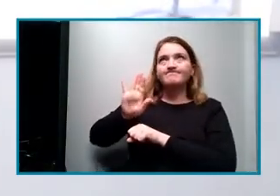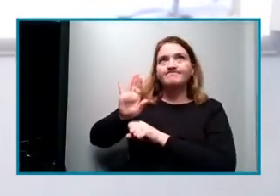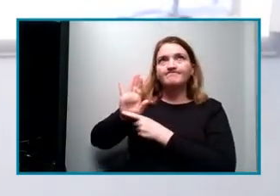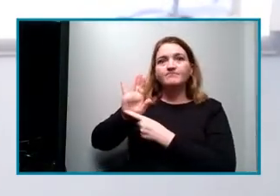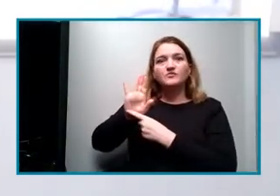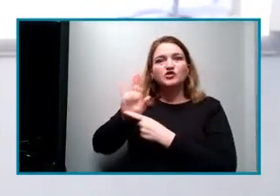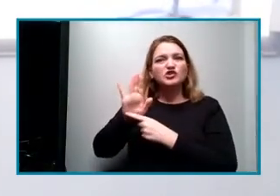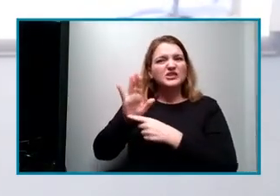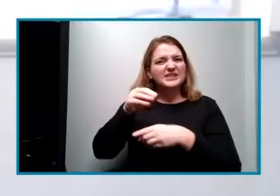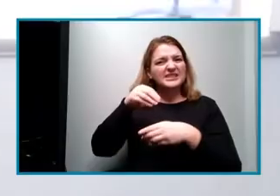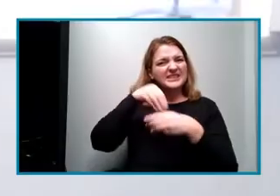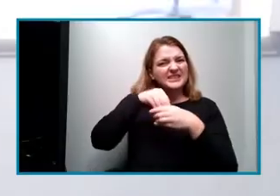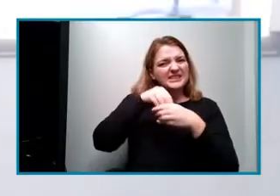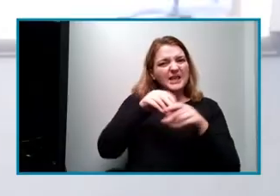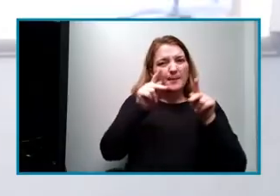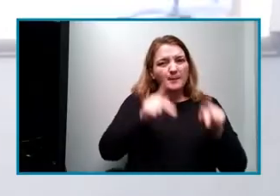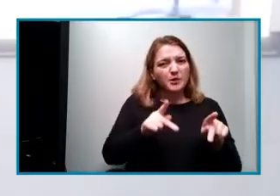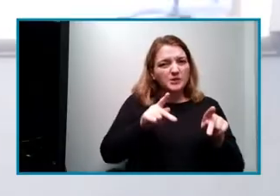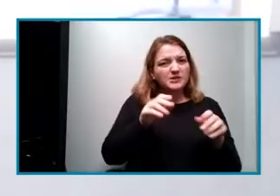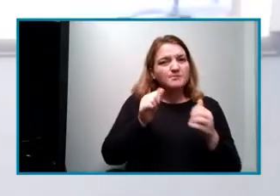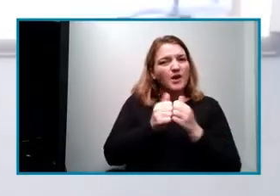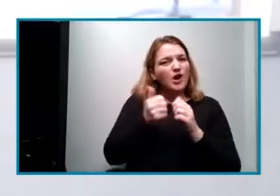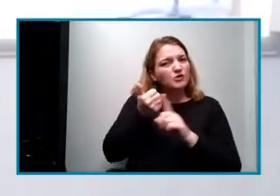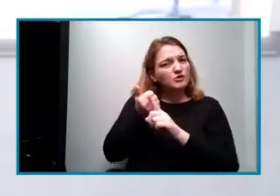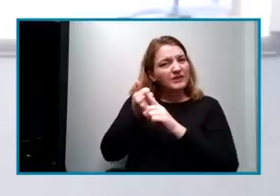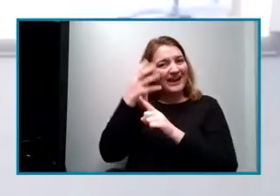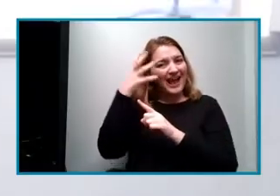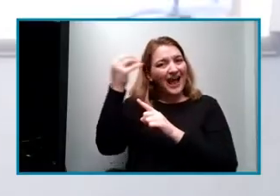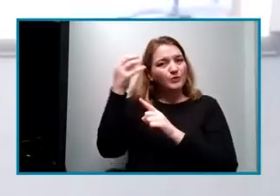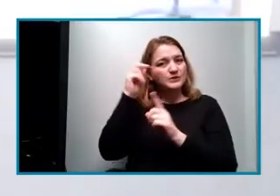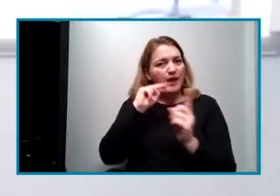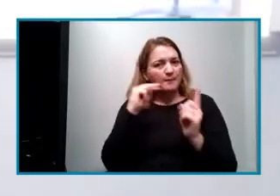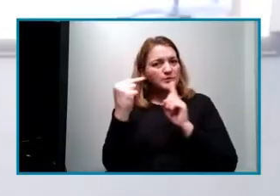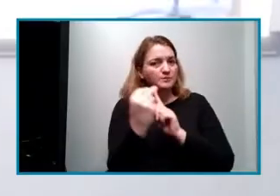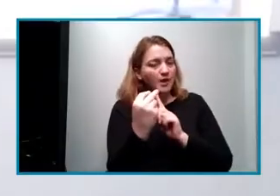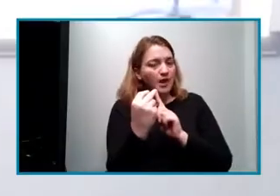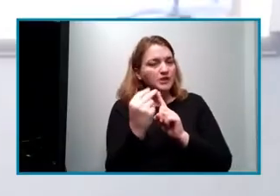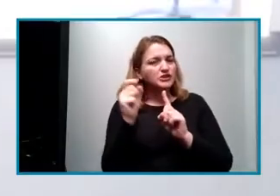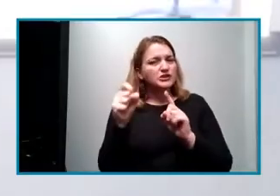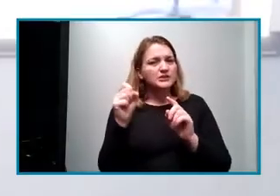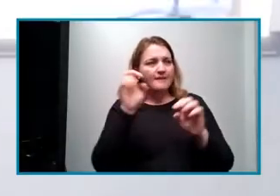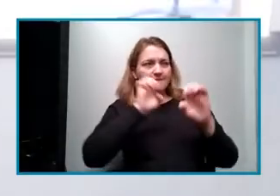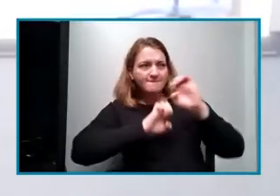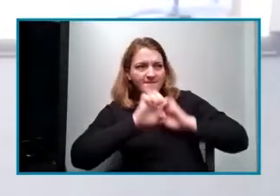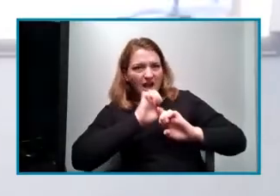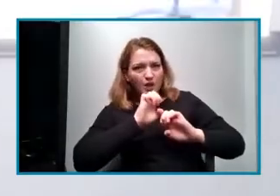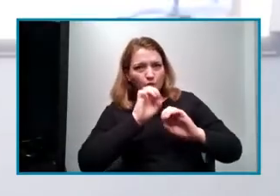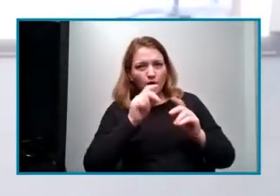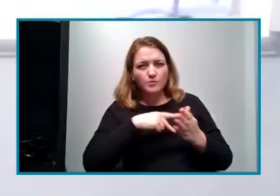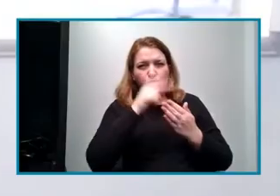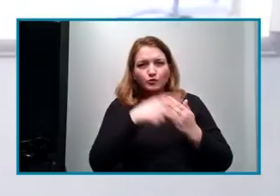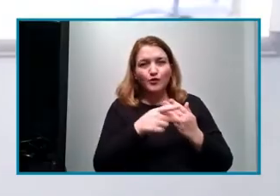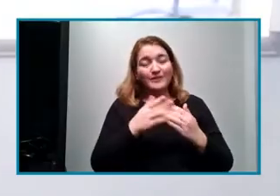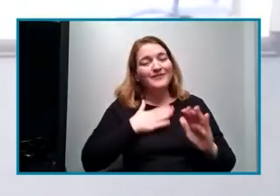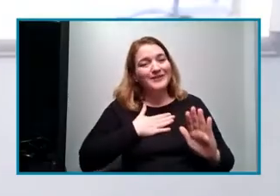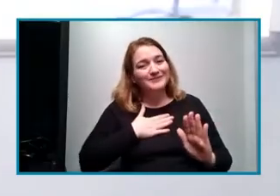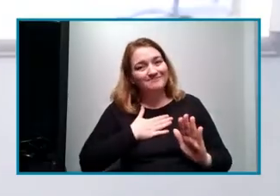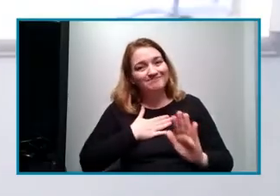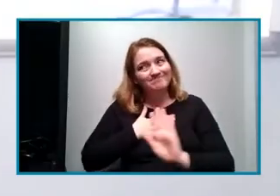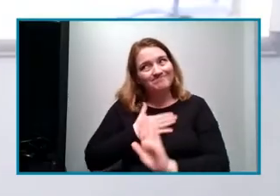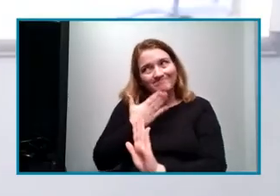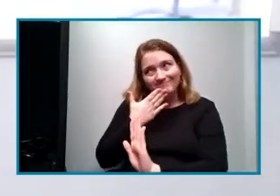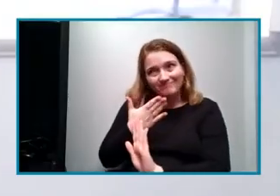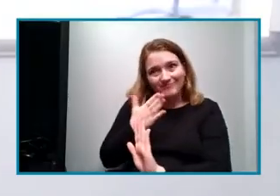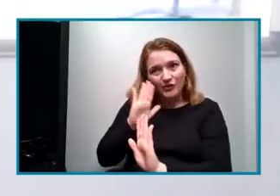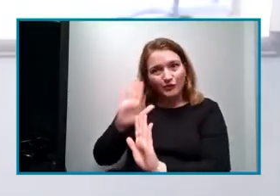outsider perspective of how to be able to look at our programming and really kindly and generously guide us through those important moments